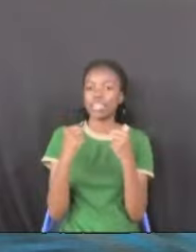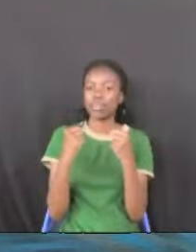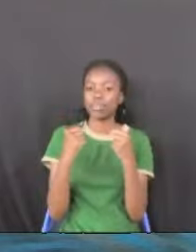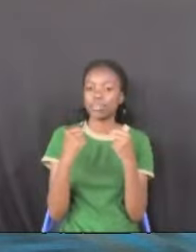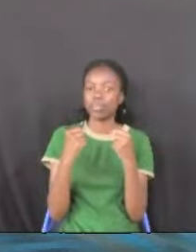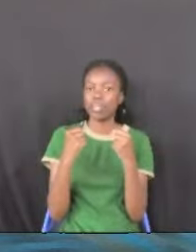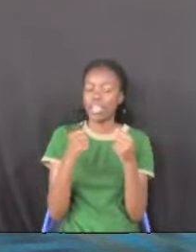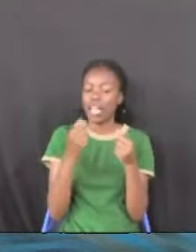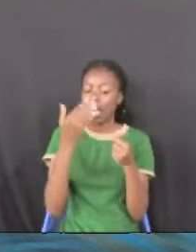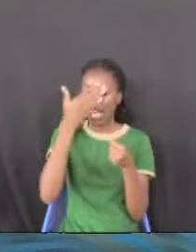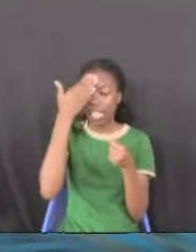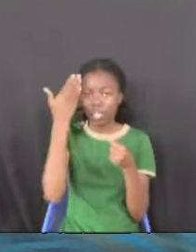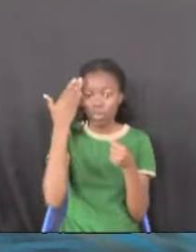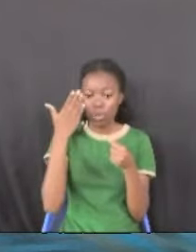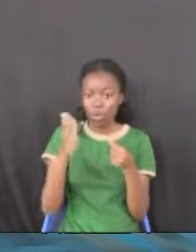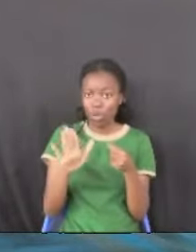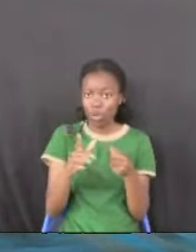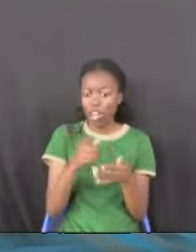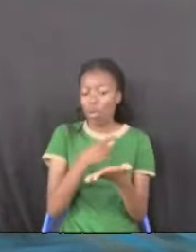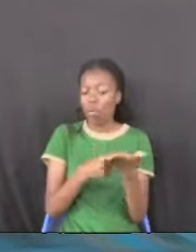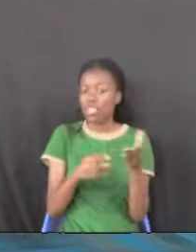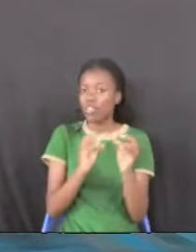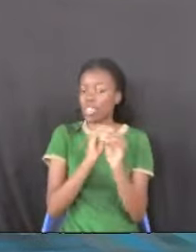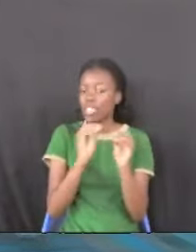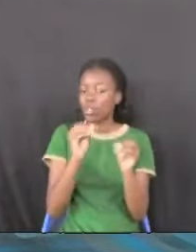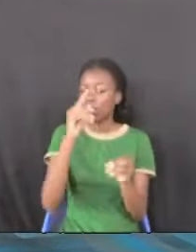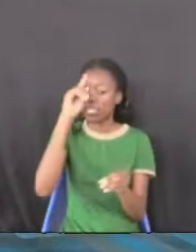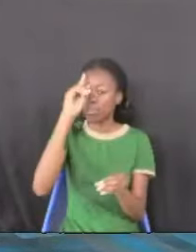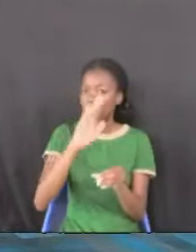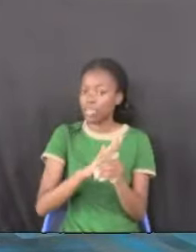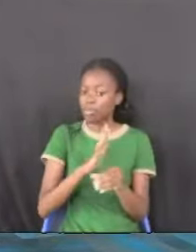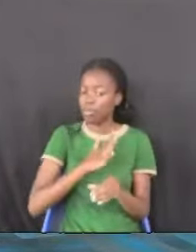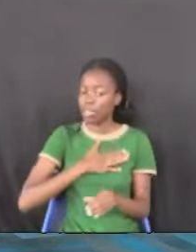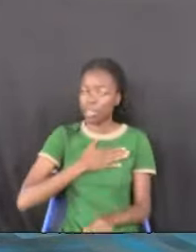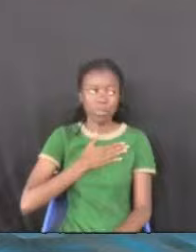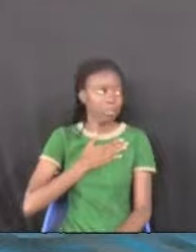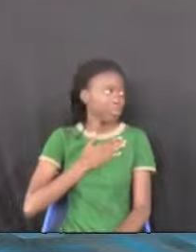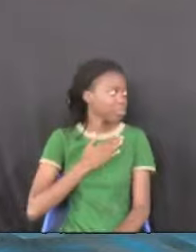know, Father. What if they don't believe me?